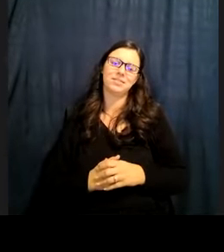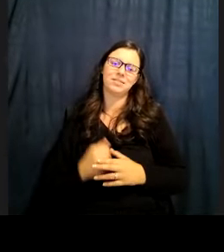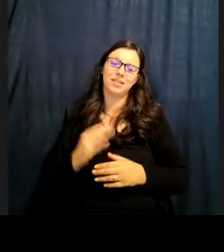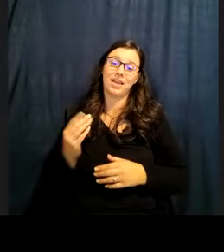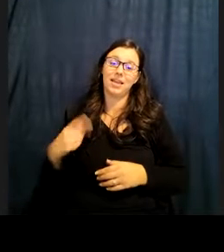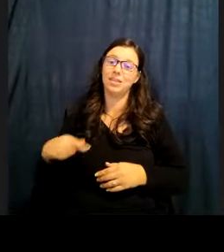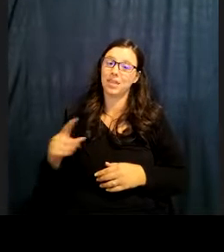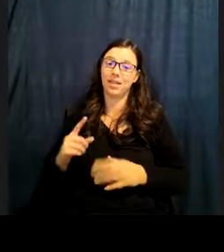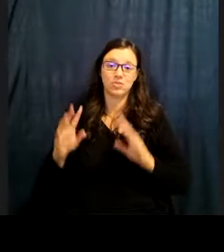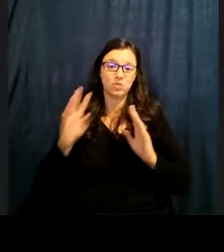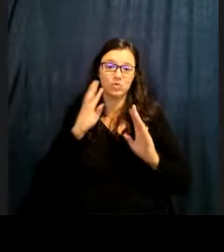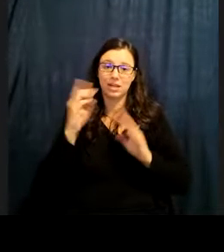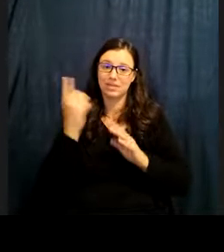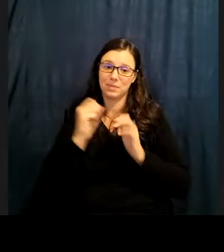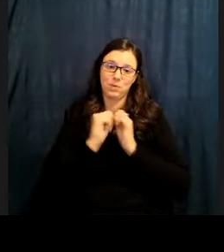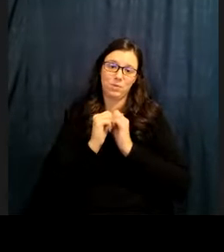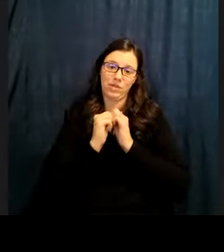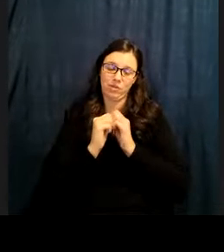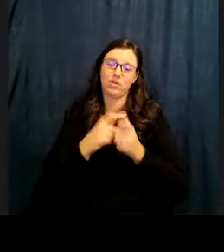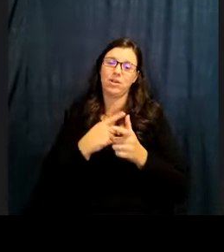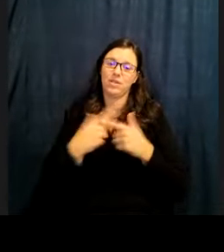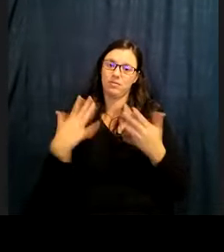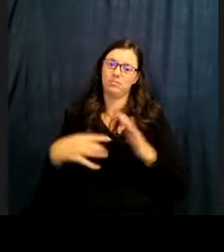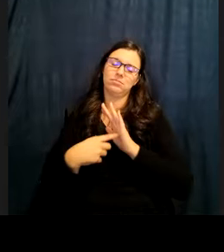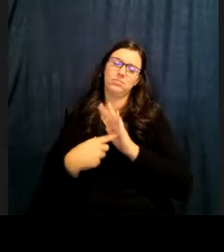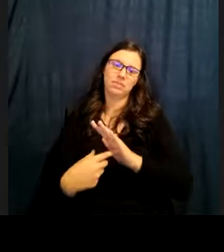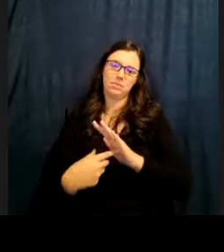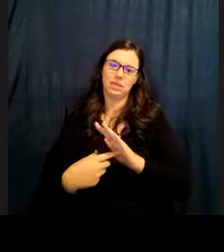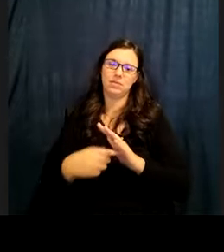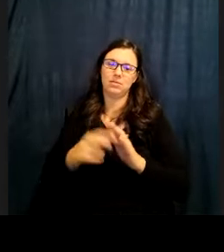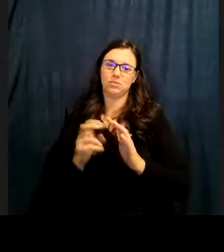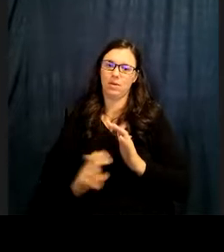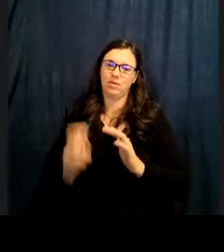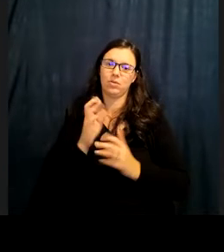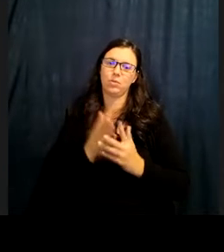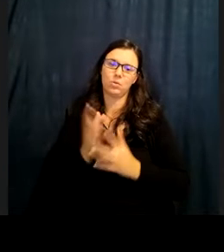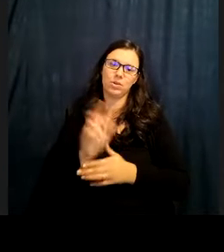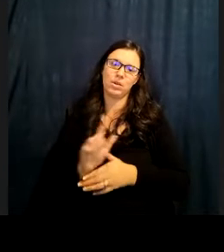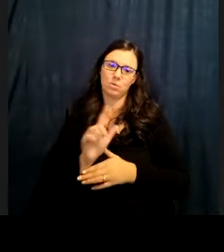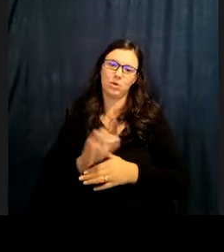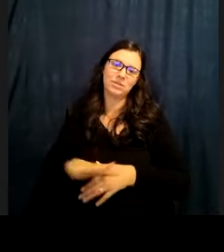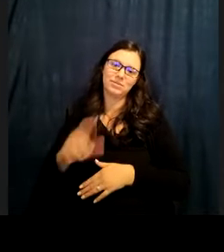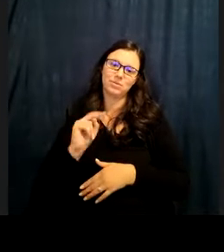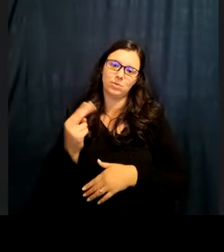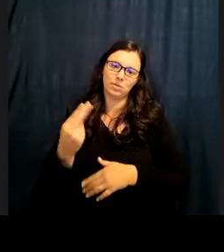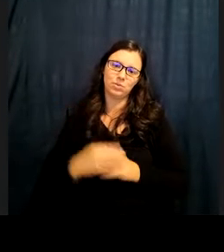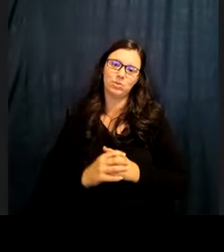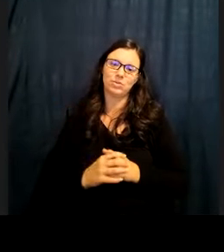And they just created something together, and then we exhibited it. It traveled through the libraries around New Hampshire. How